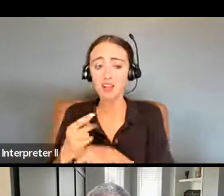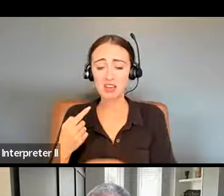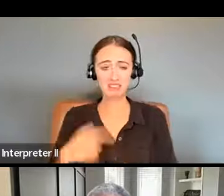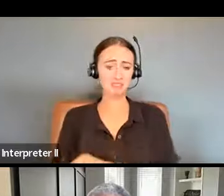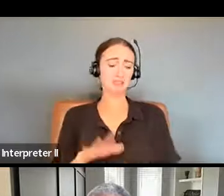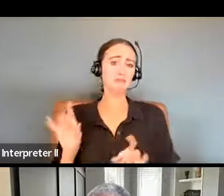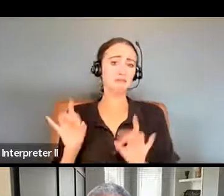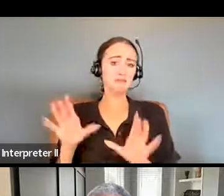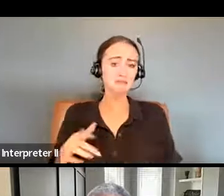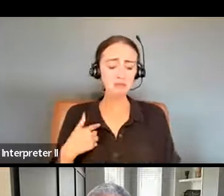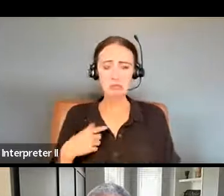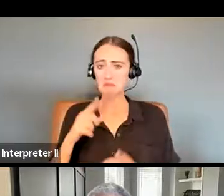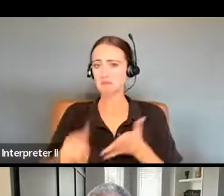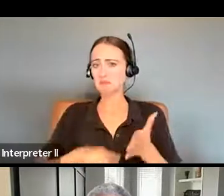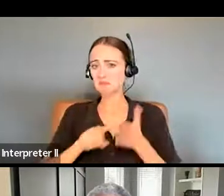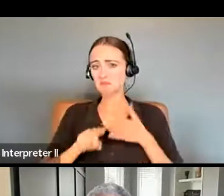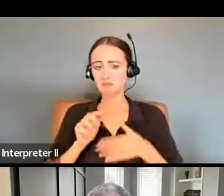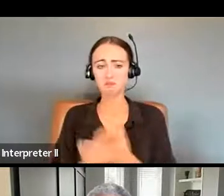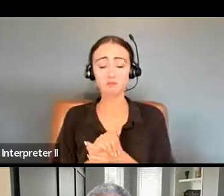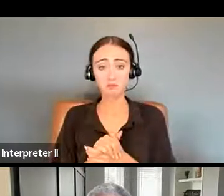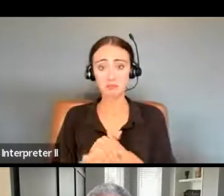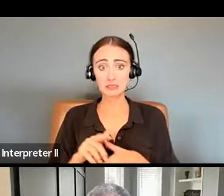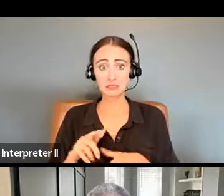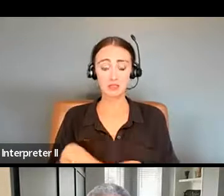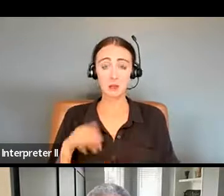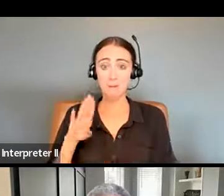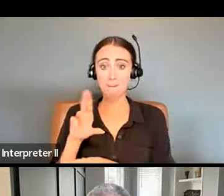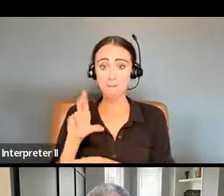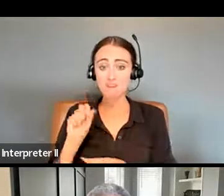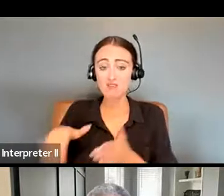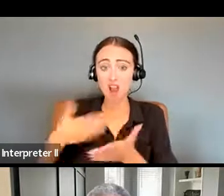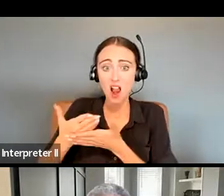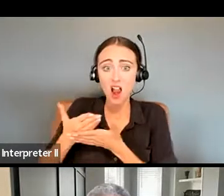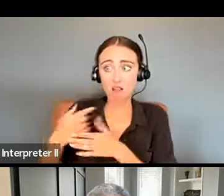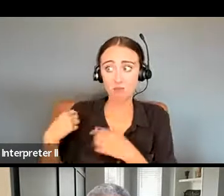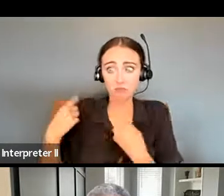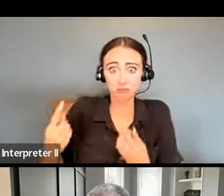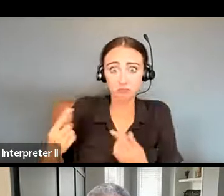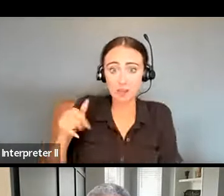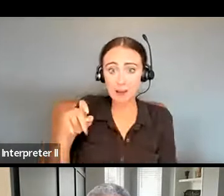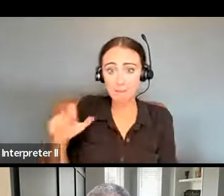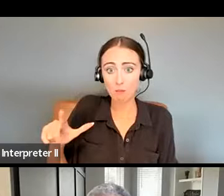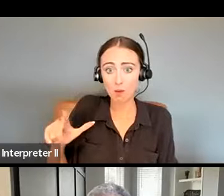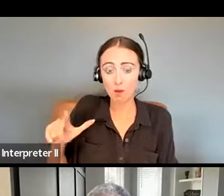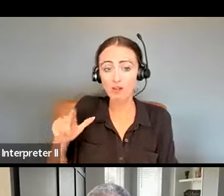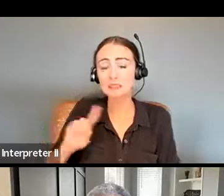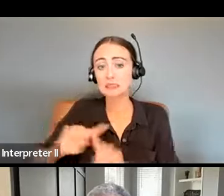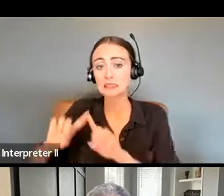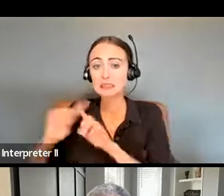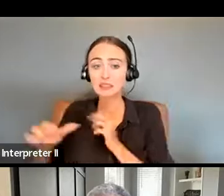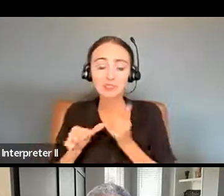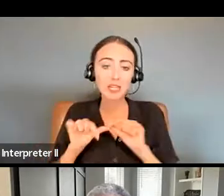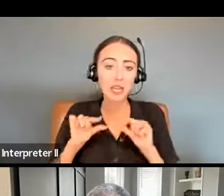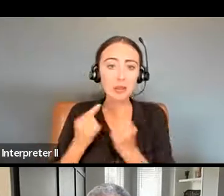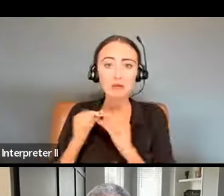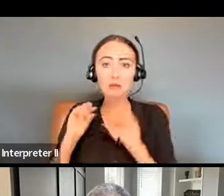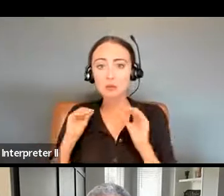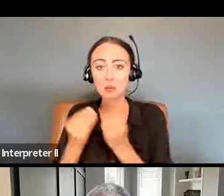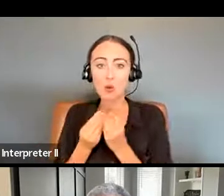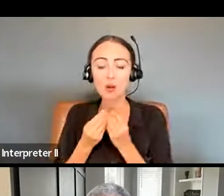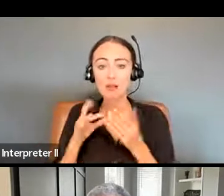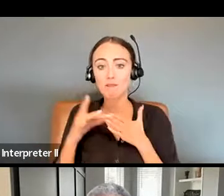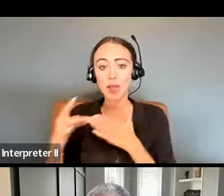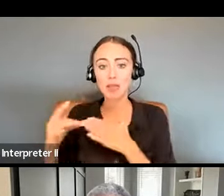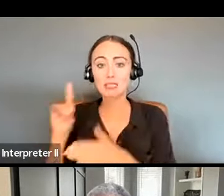without reservation. Since migrant buses started arriving in the district this April, mutual aid groups and community organizations have led